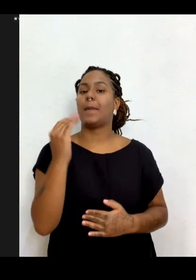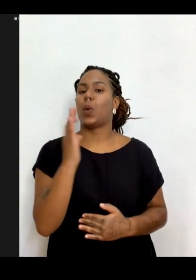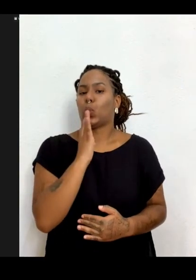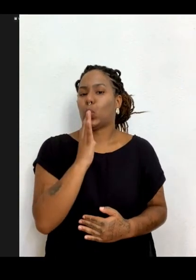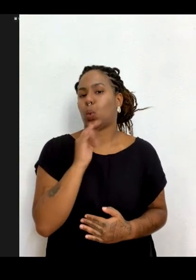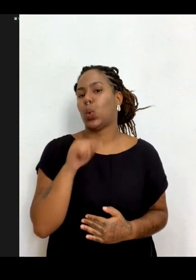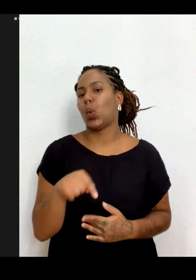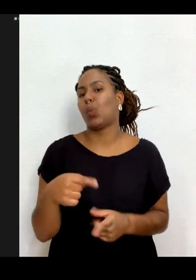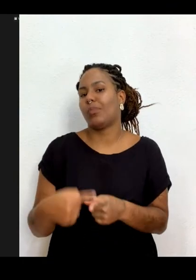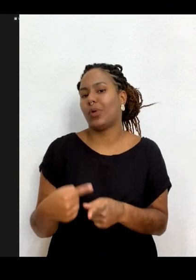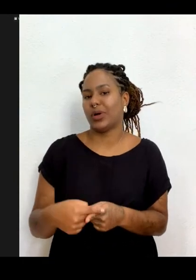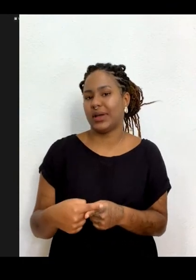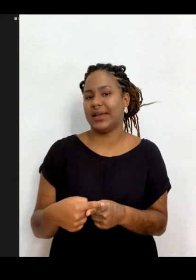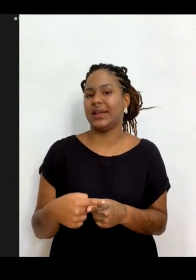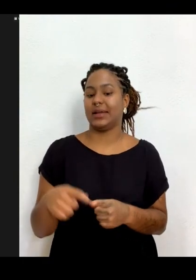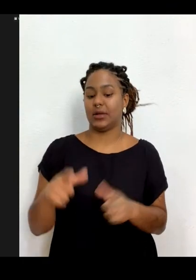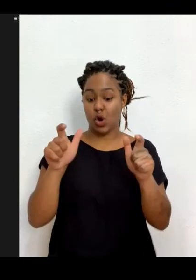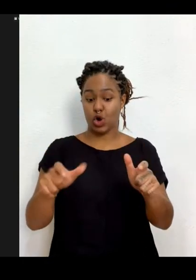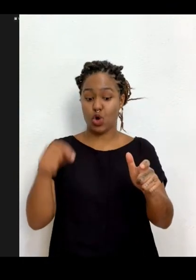probably